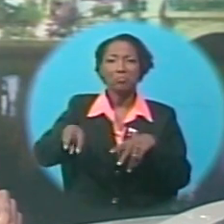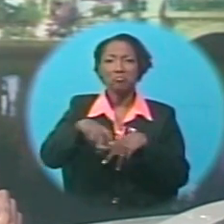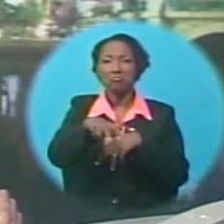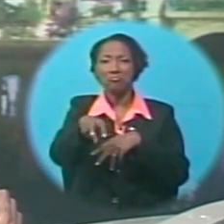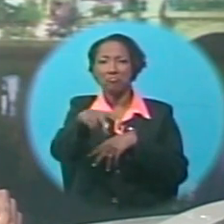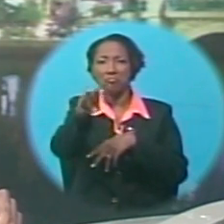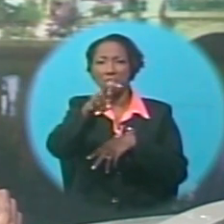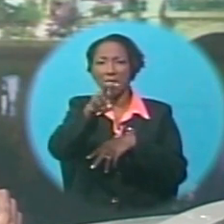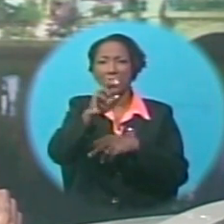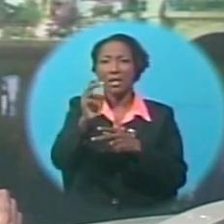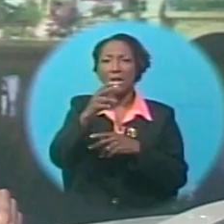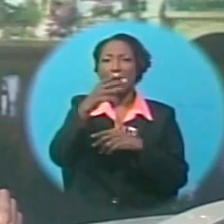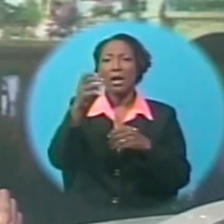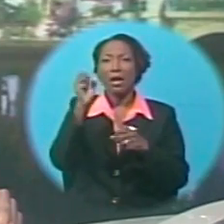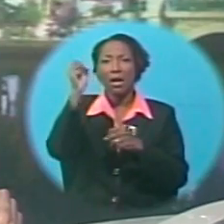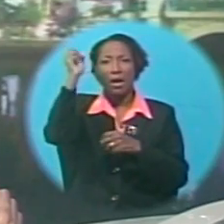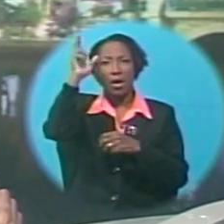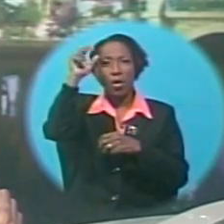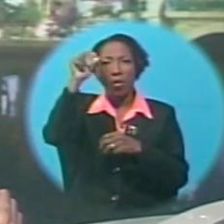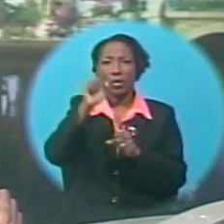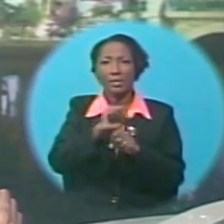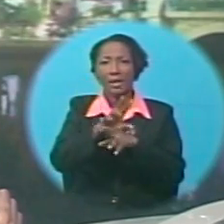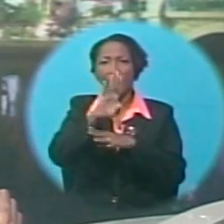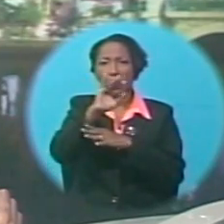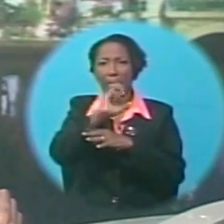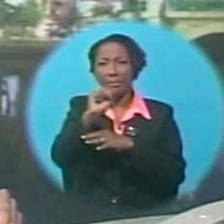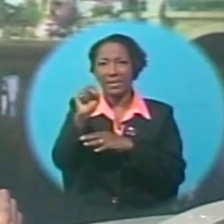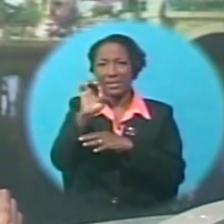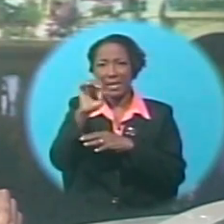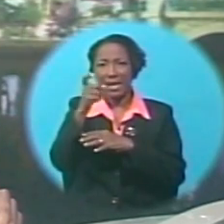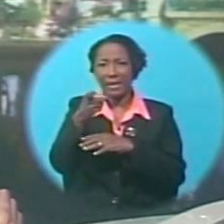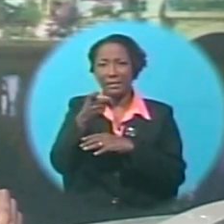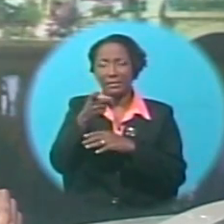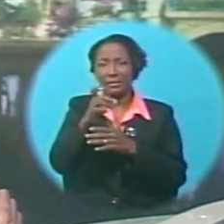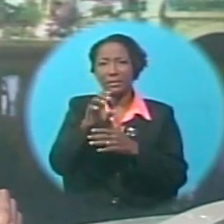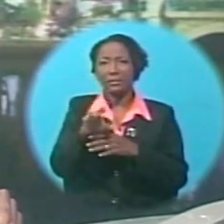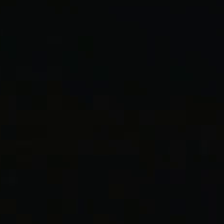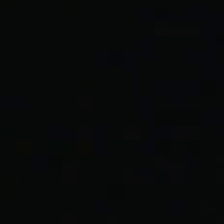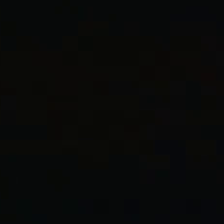Hill, Bissex, Lammings and Braggs Hill. We get more in this report.